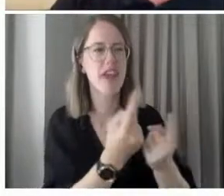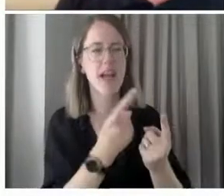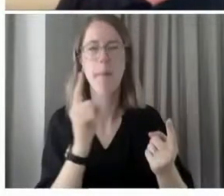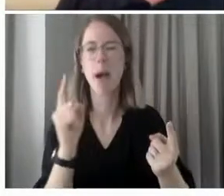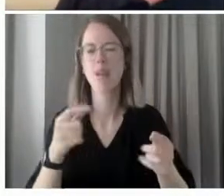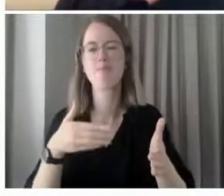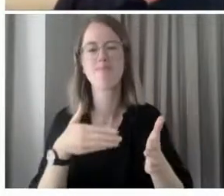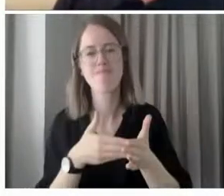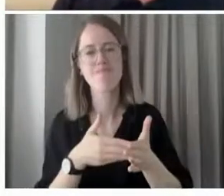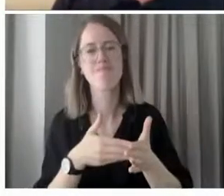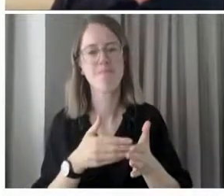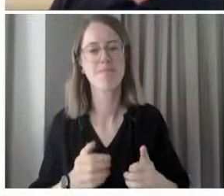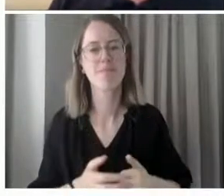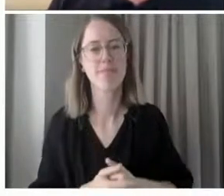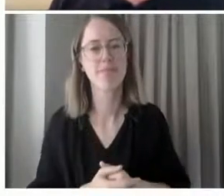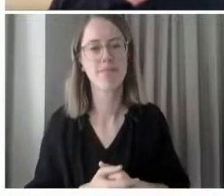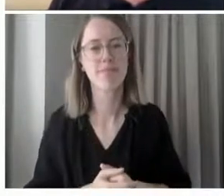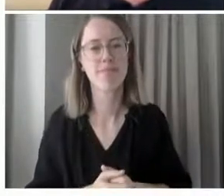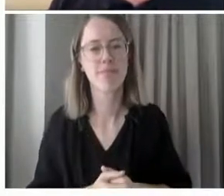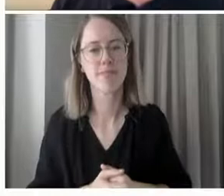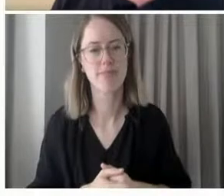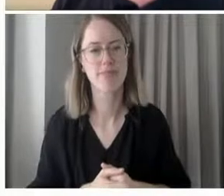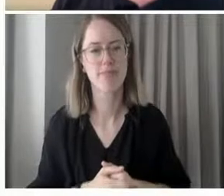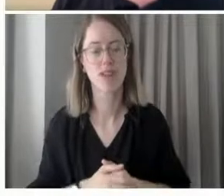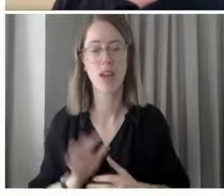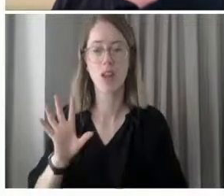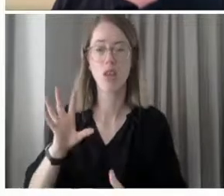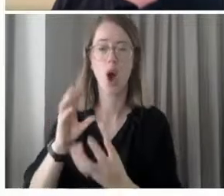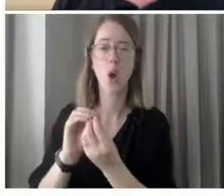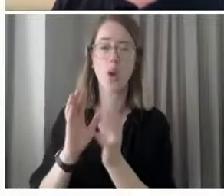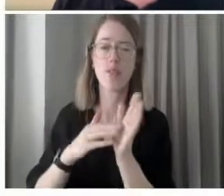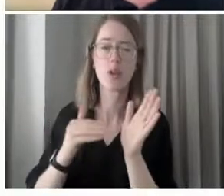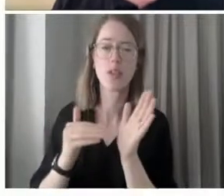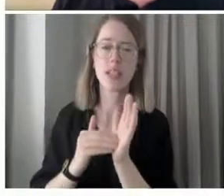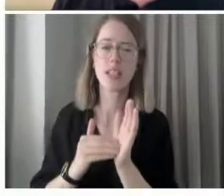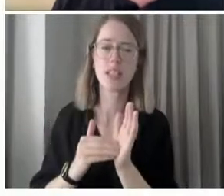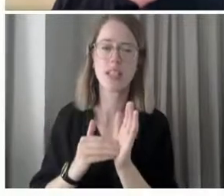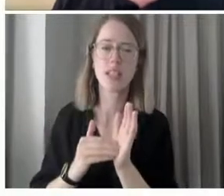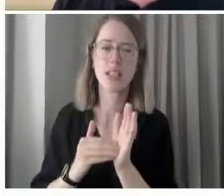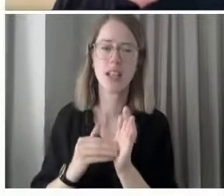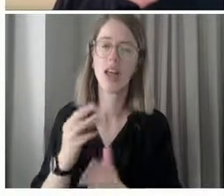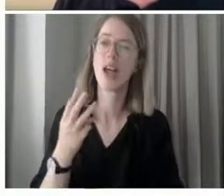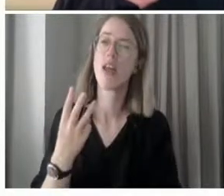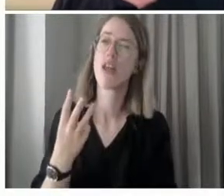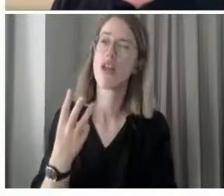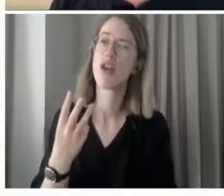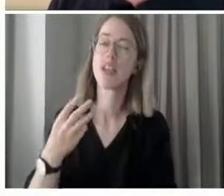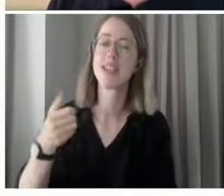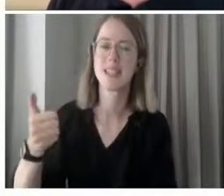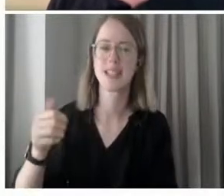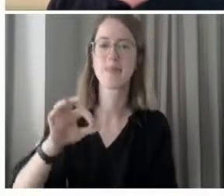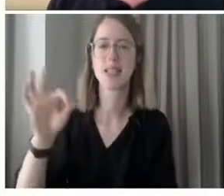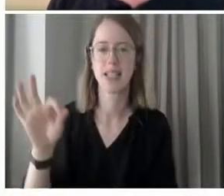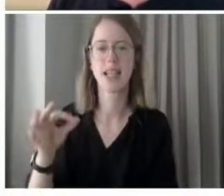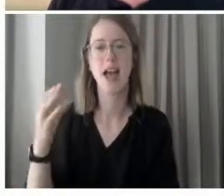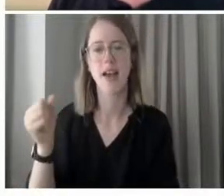prevented me. Now, for the whole of New Zealand, it's like 30, 6% or something.